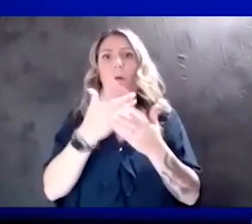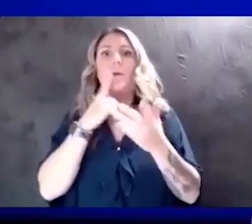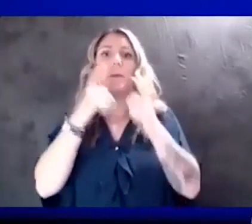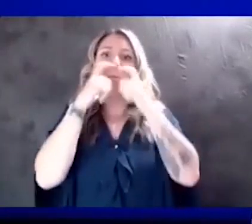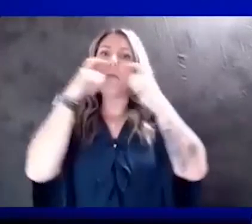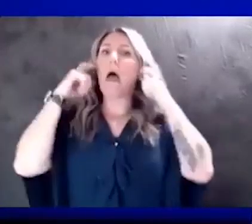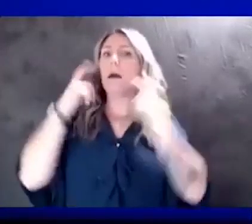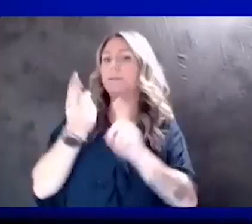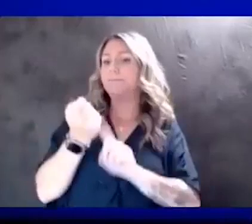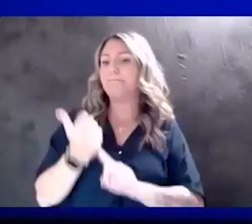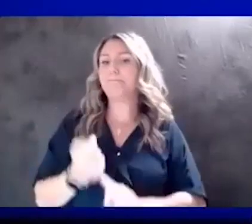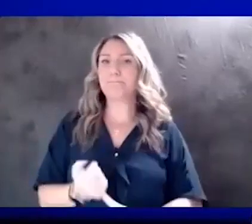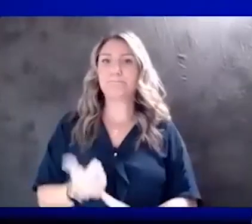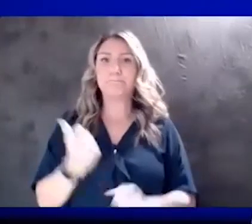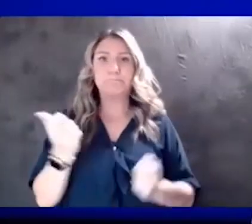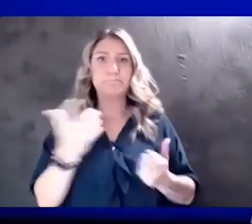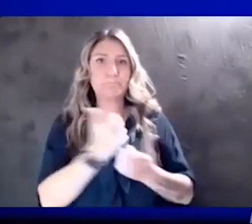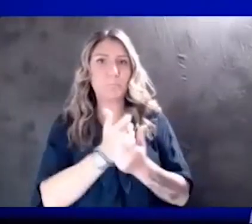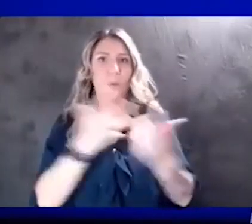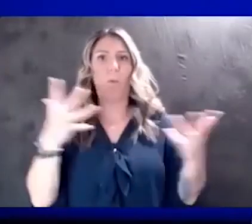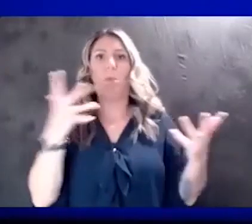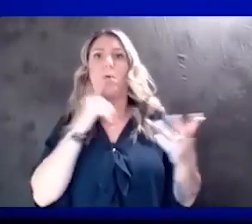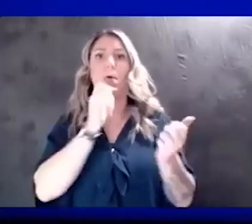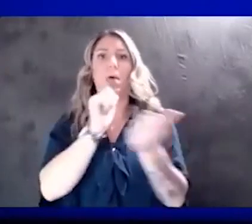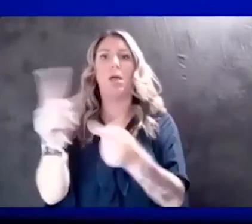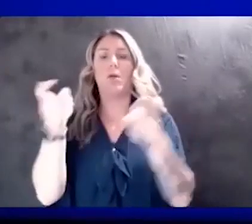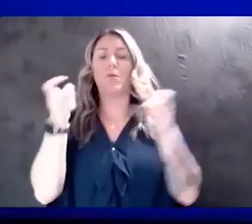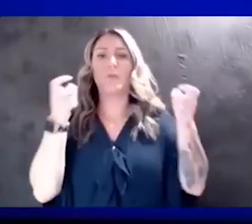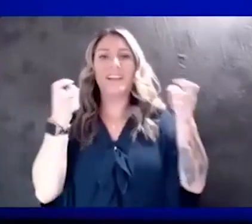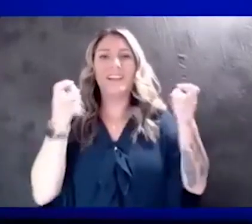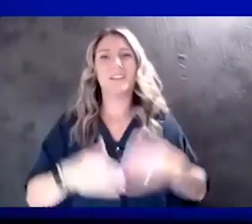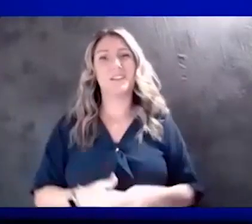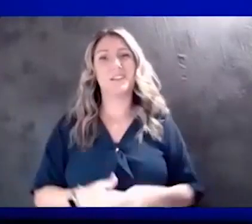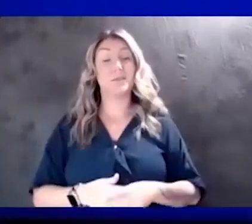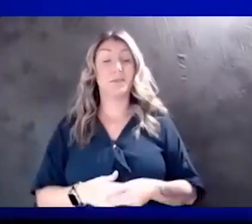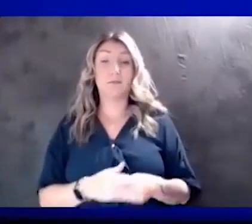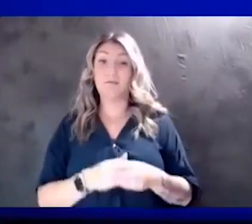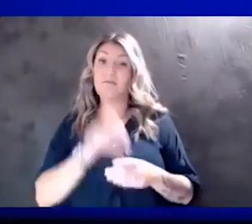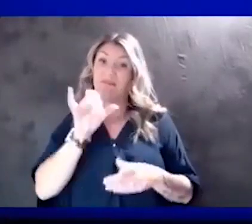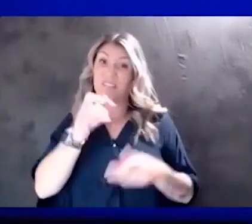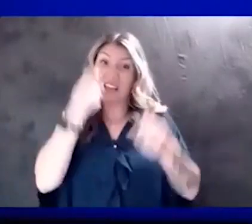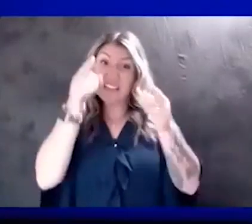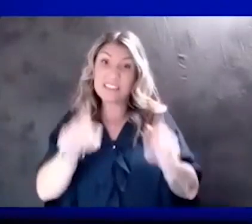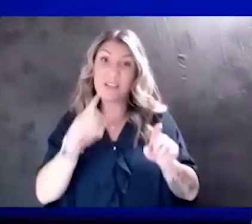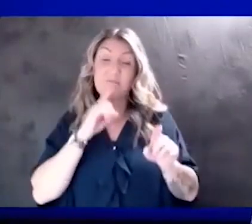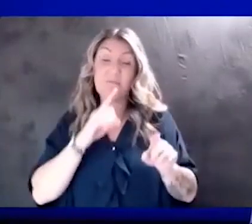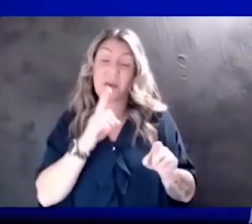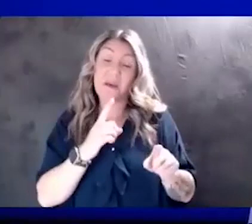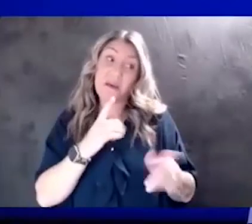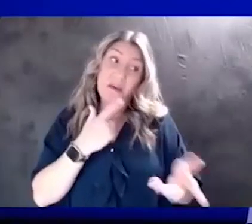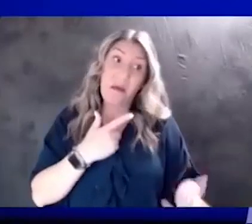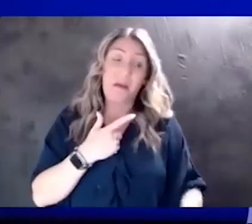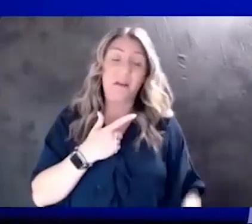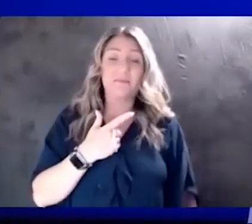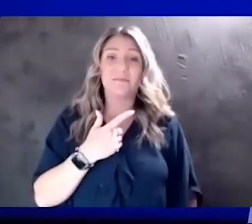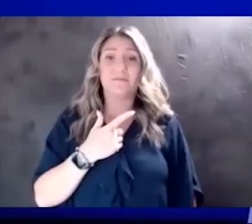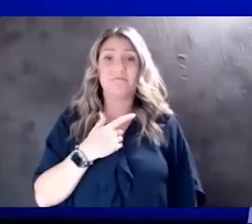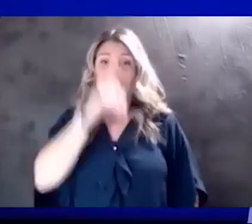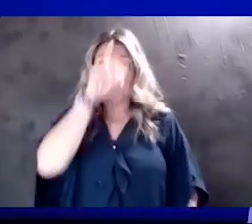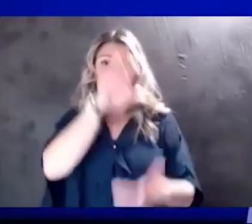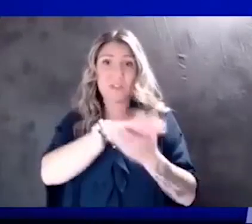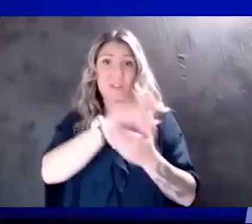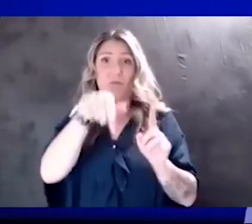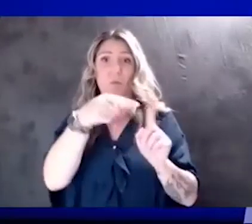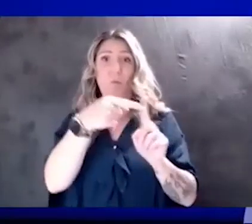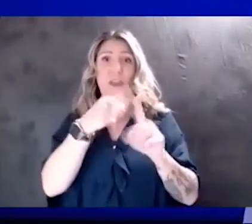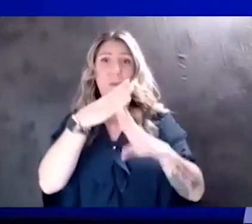these masking regulations. So that's happening, and yeah, I have no doubt when we remove some of these barriers, we're going to see